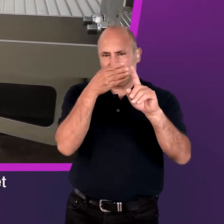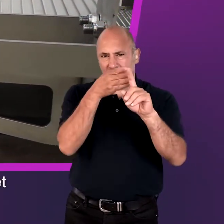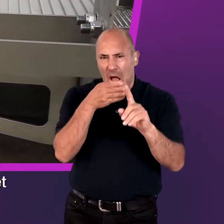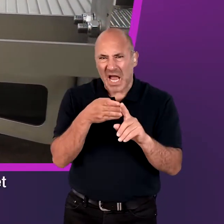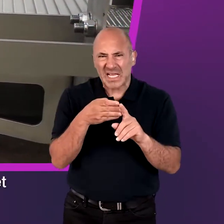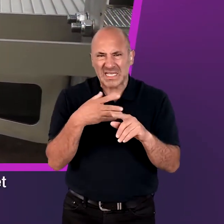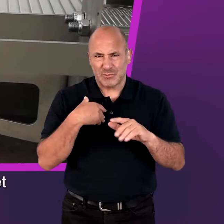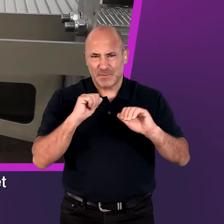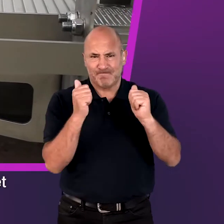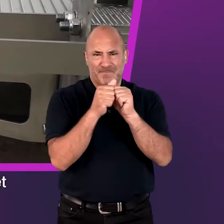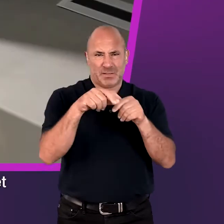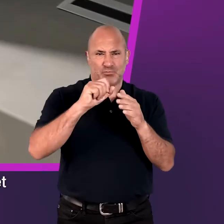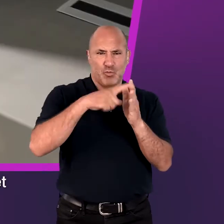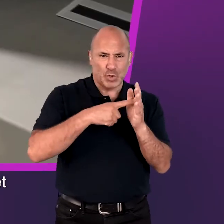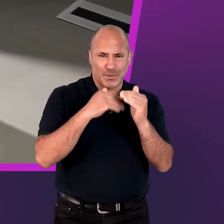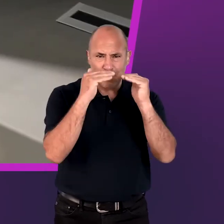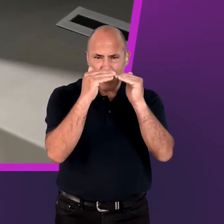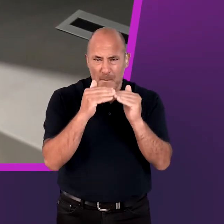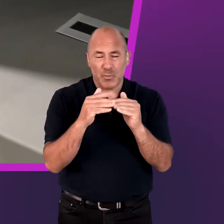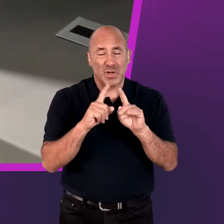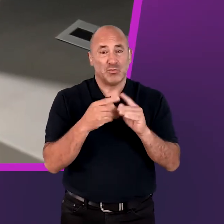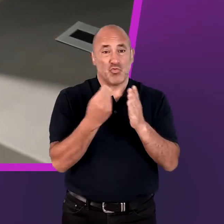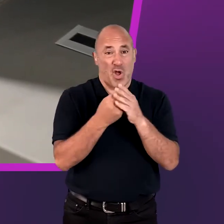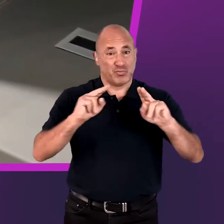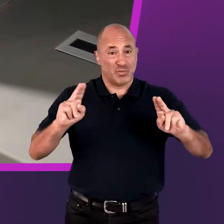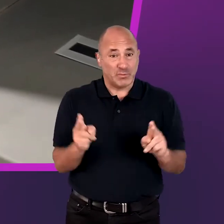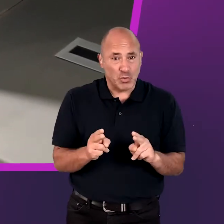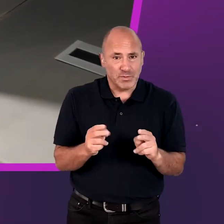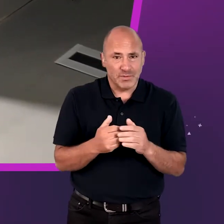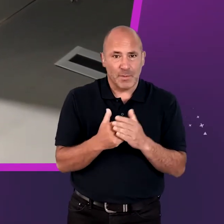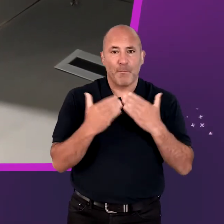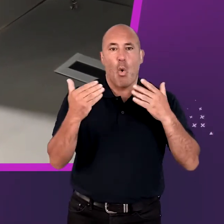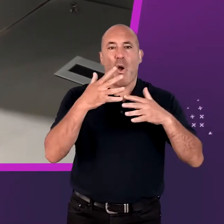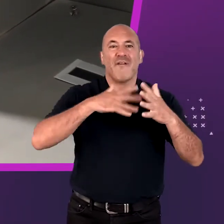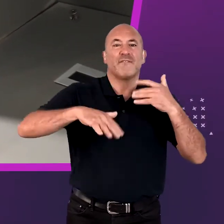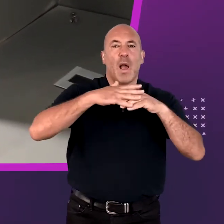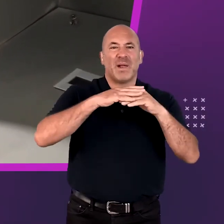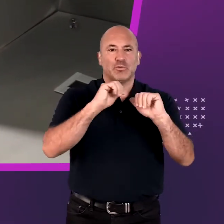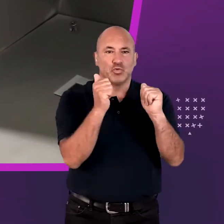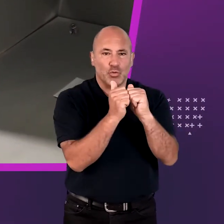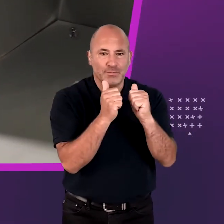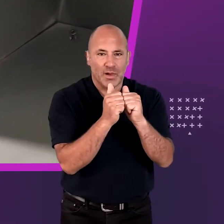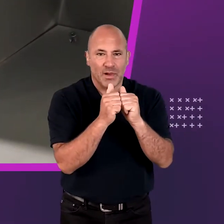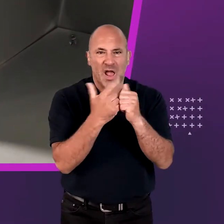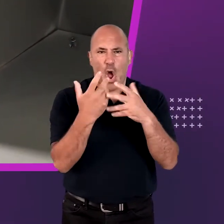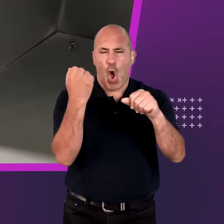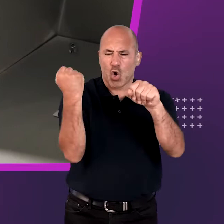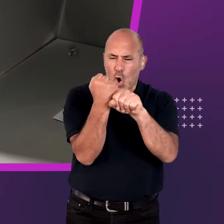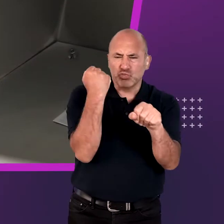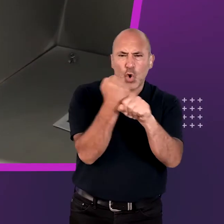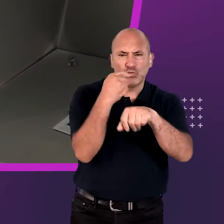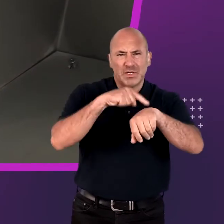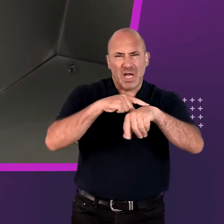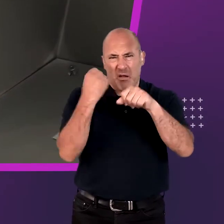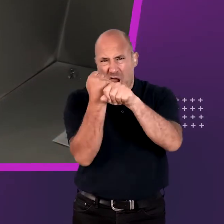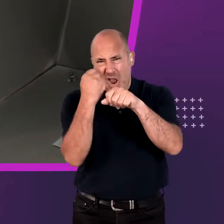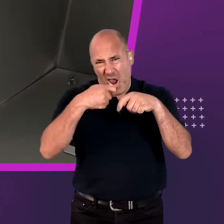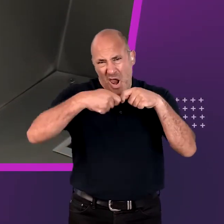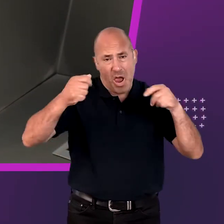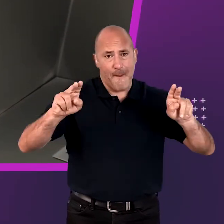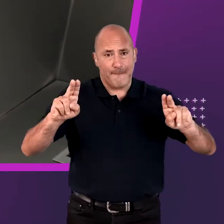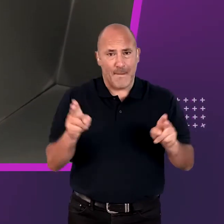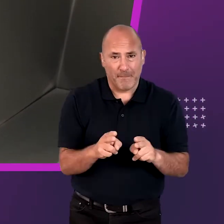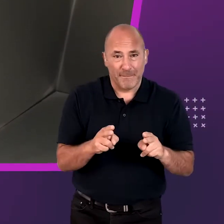Meeting the targets that we've set in the project brief of significantly reducing costs, making it far more environmentally friendly and